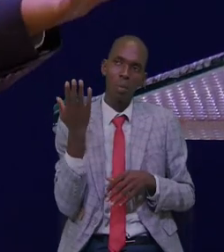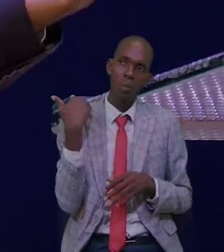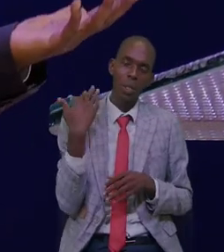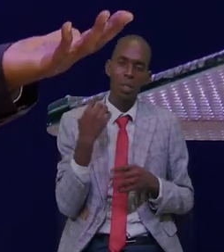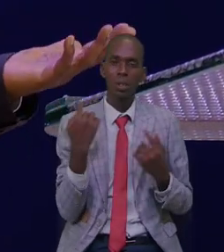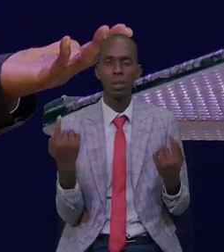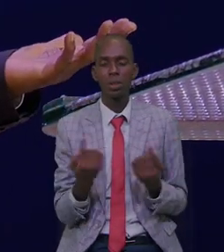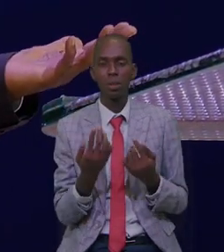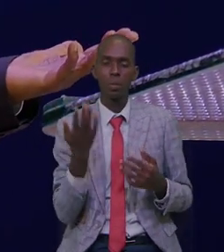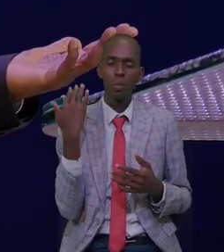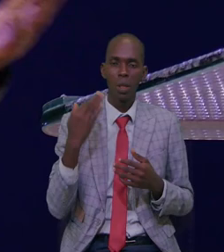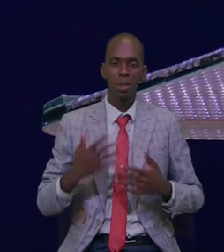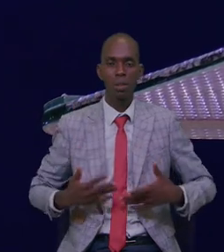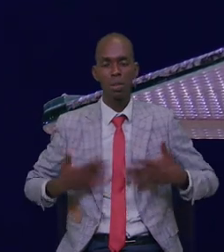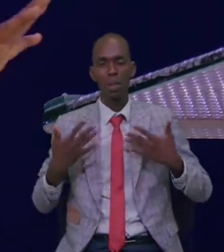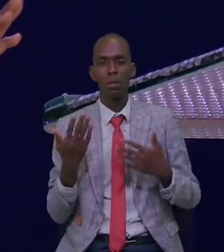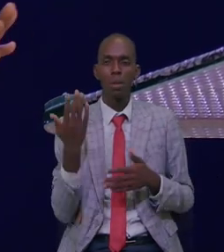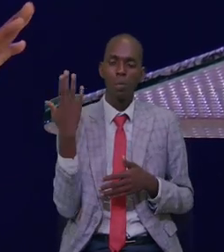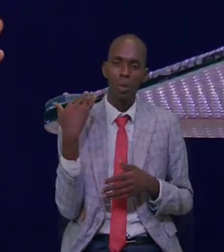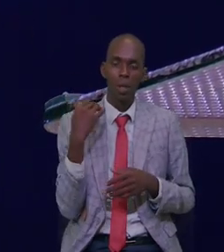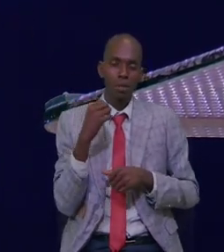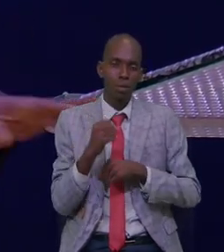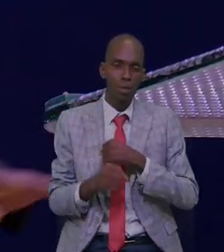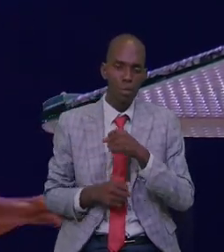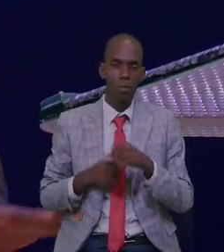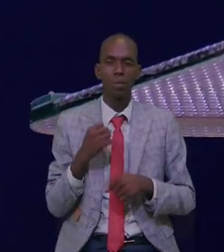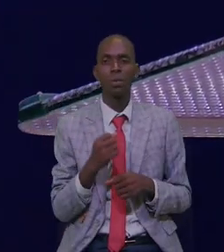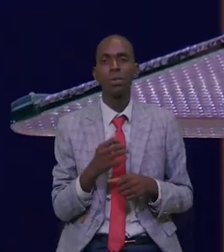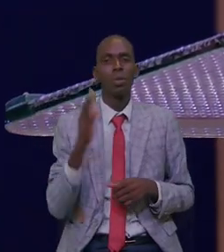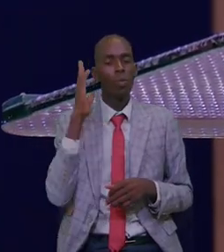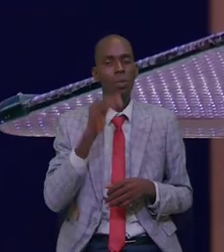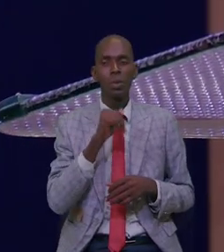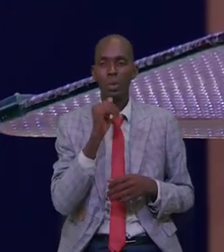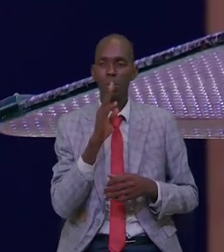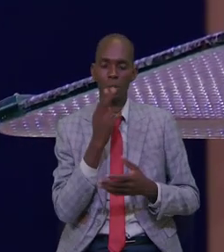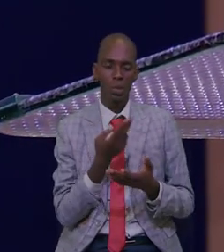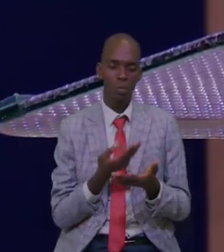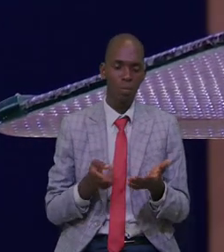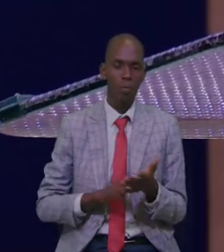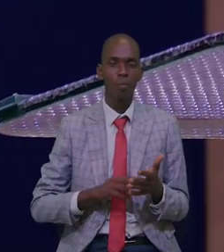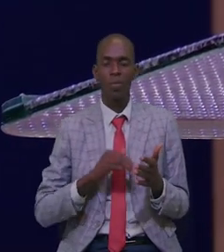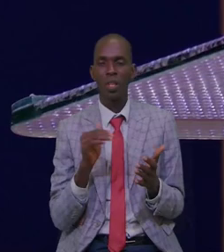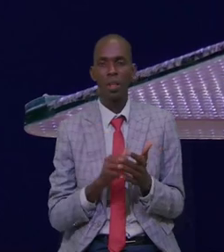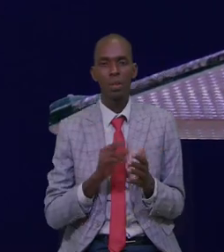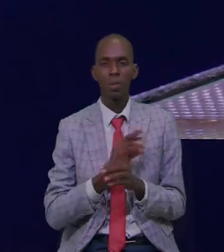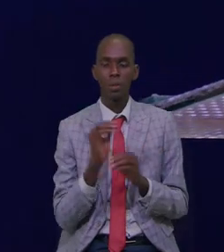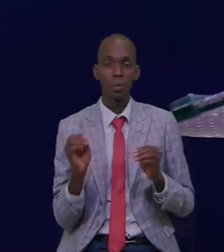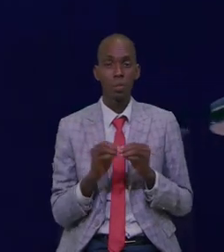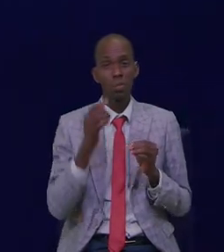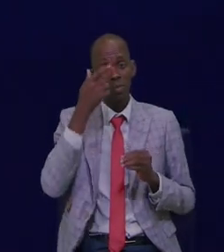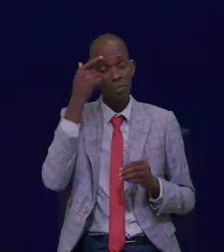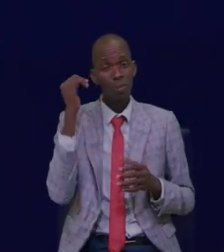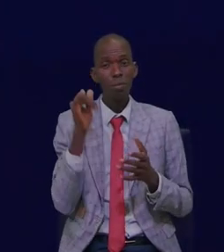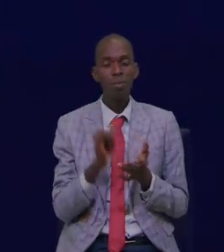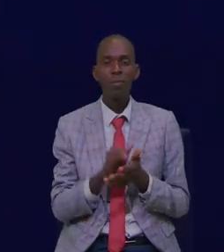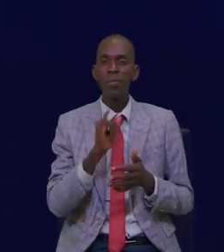the shame and the suffering of the past life will not be recorded against him anymore, because that